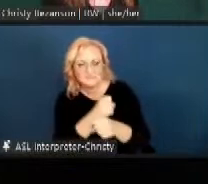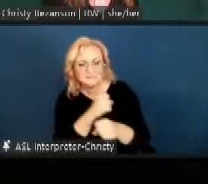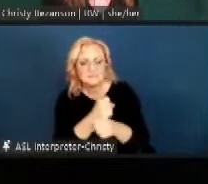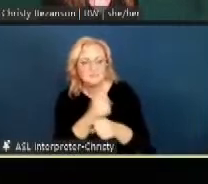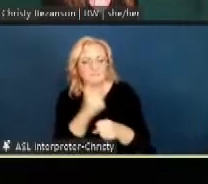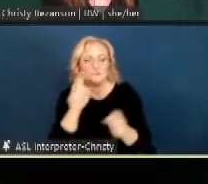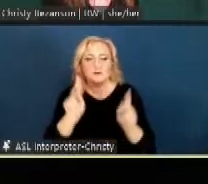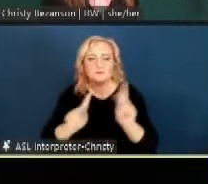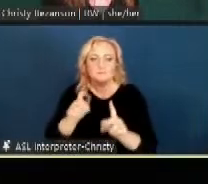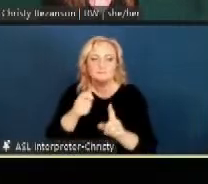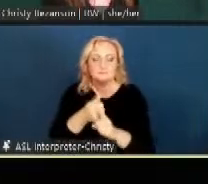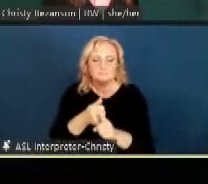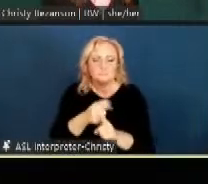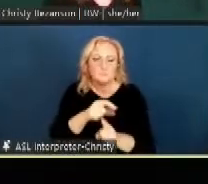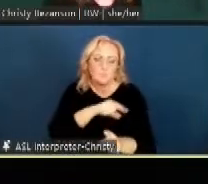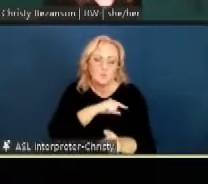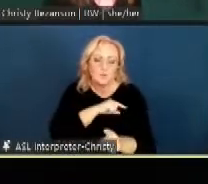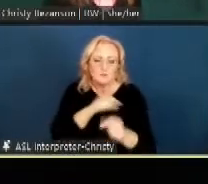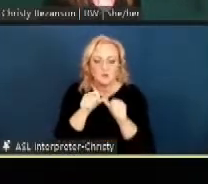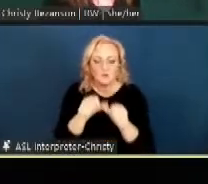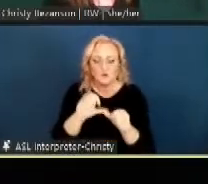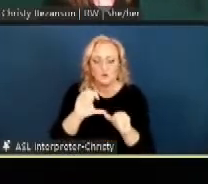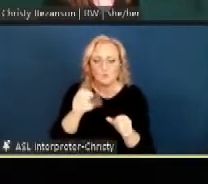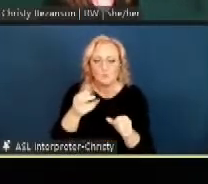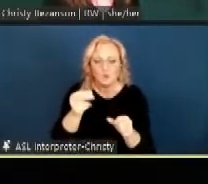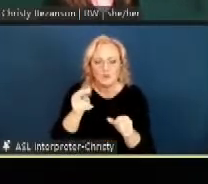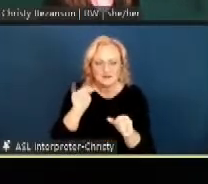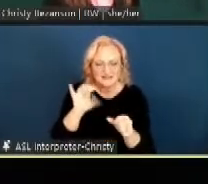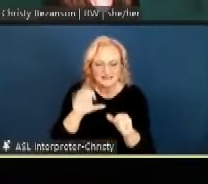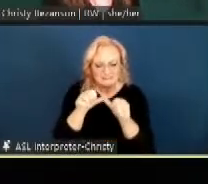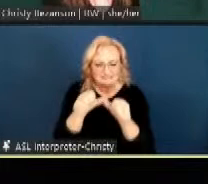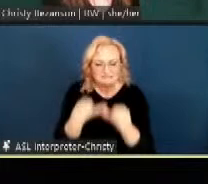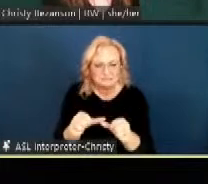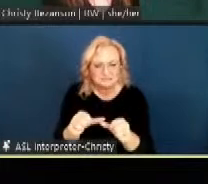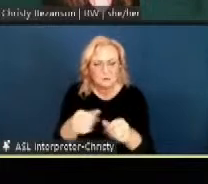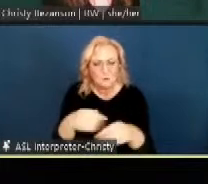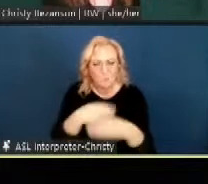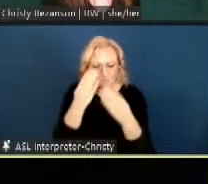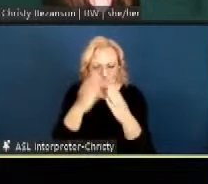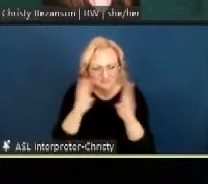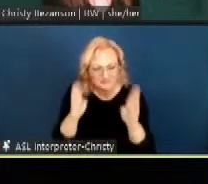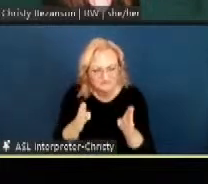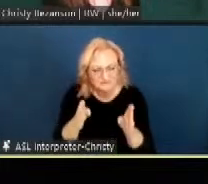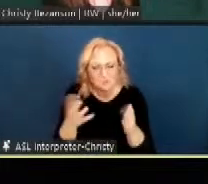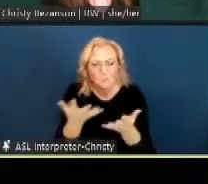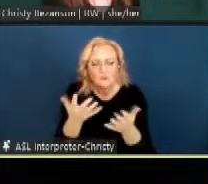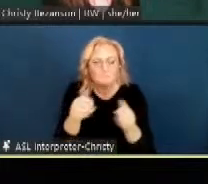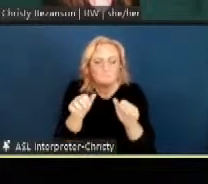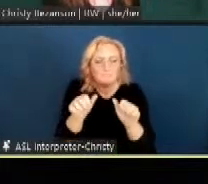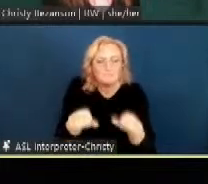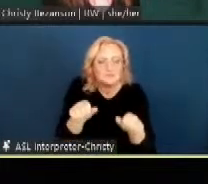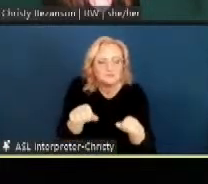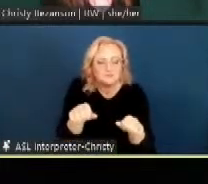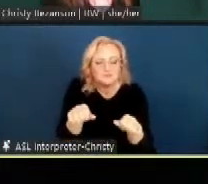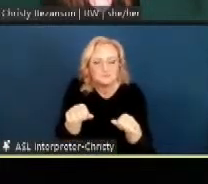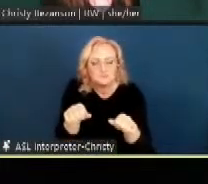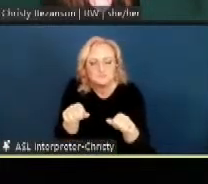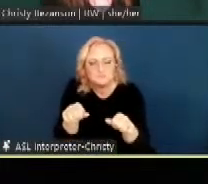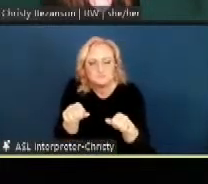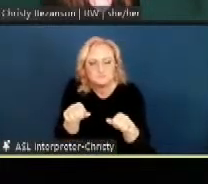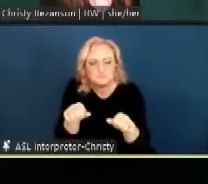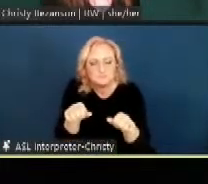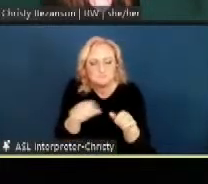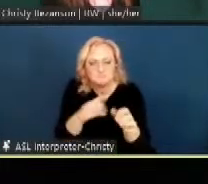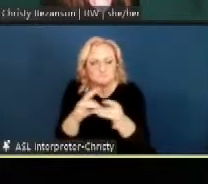who qualify as chronically homeless? What would we say are the potential parameters of those who have mental